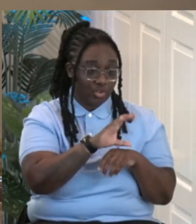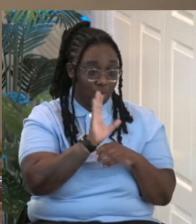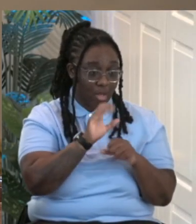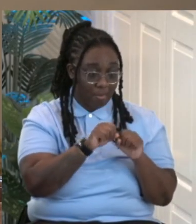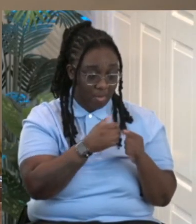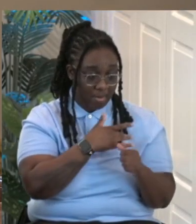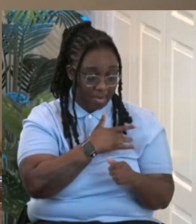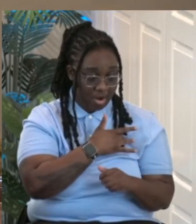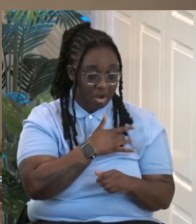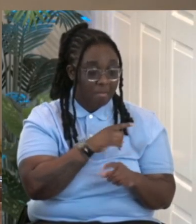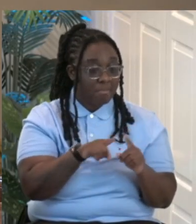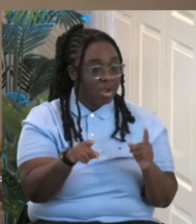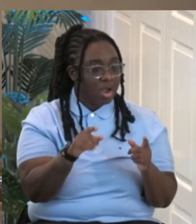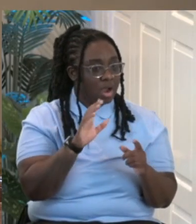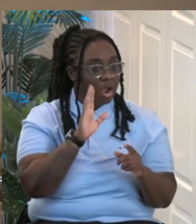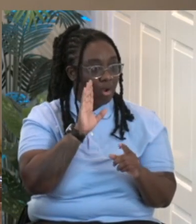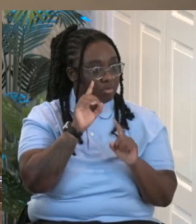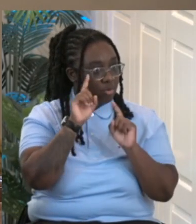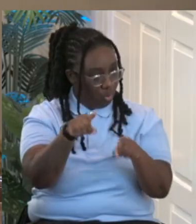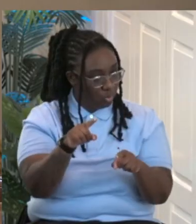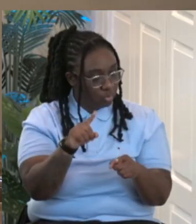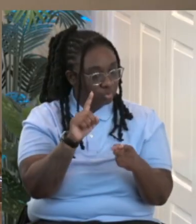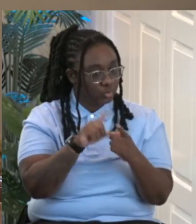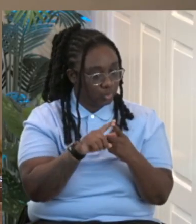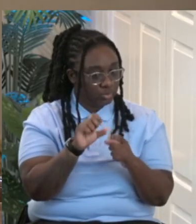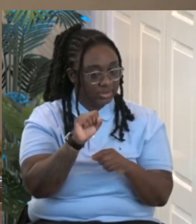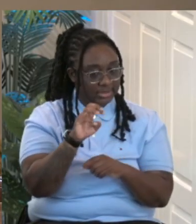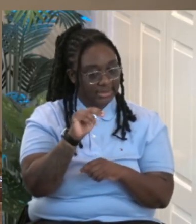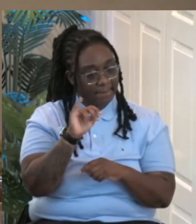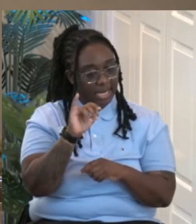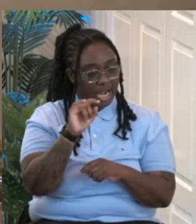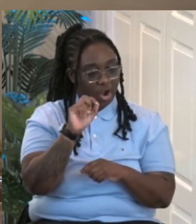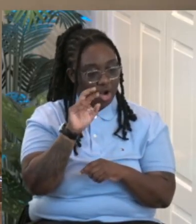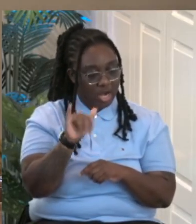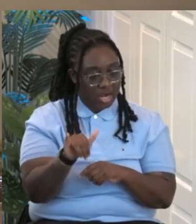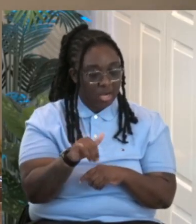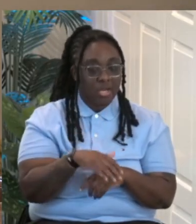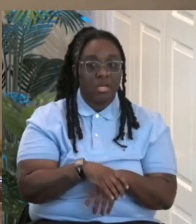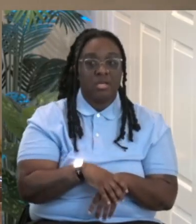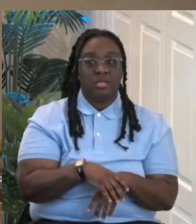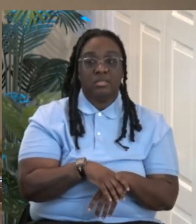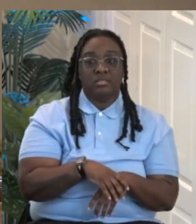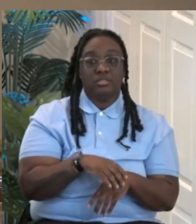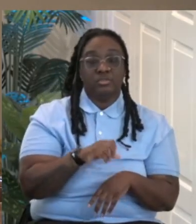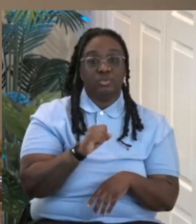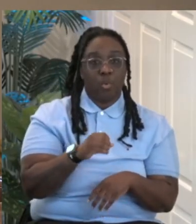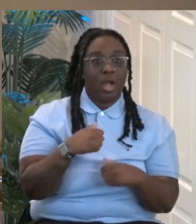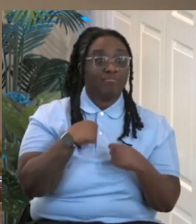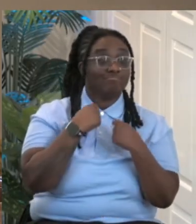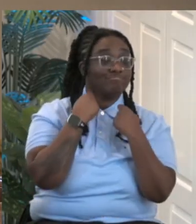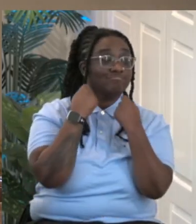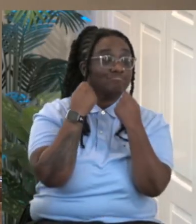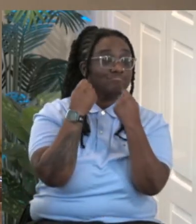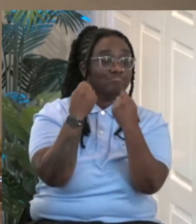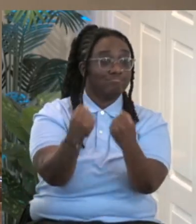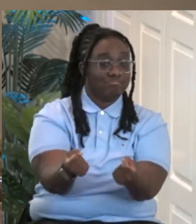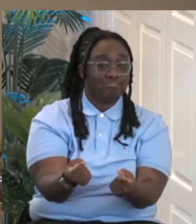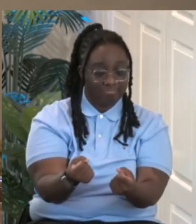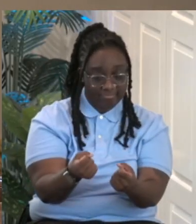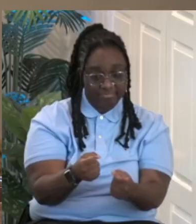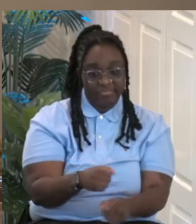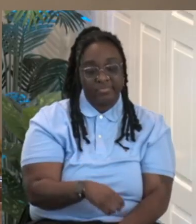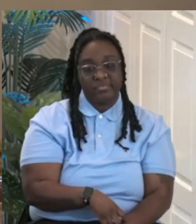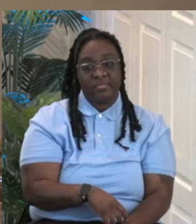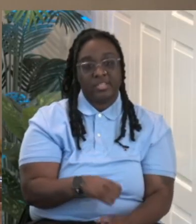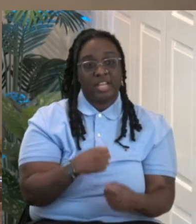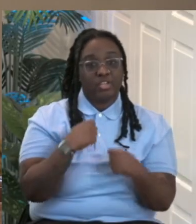I drove to Pittsburgh. And in those days, there were telephone booths. And I drove into the